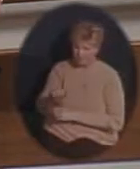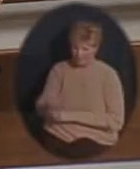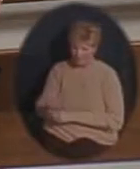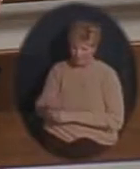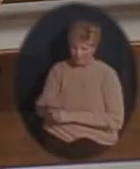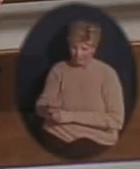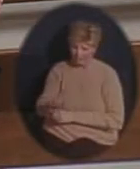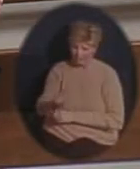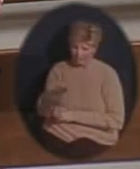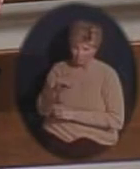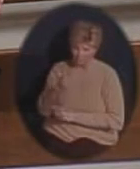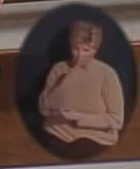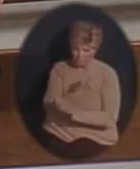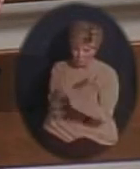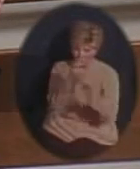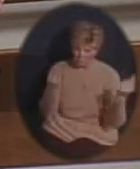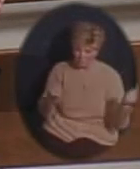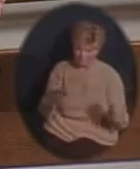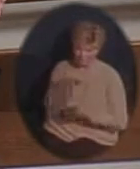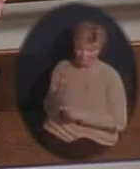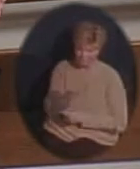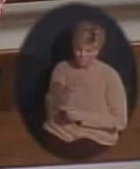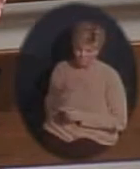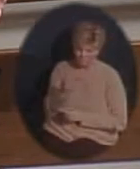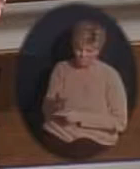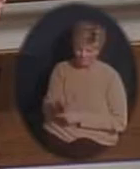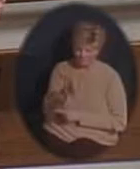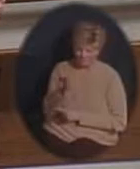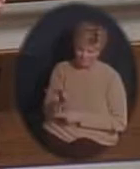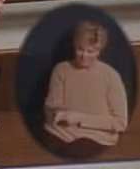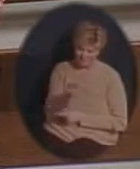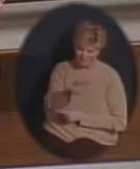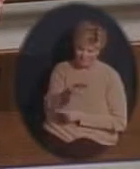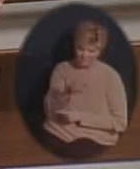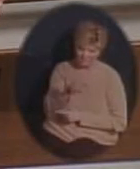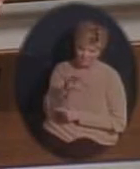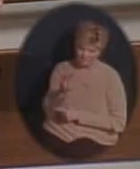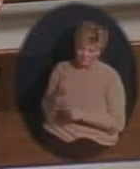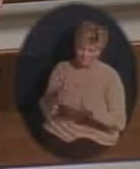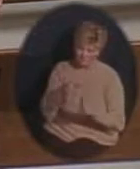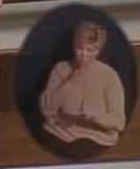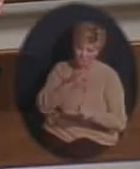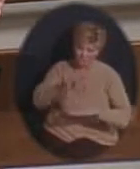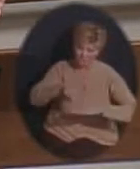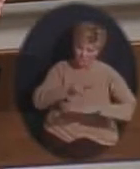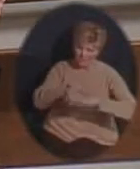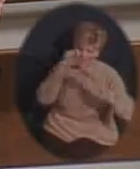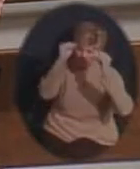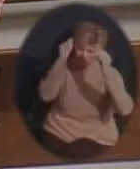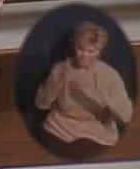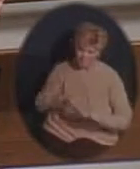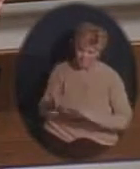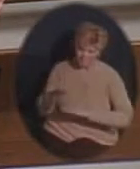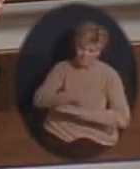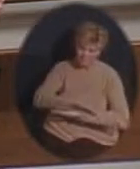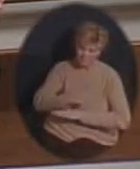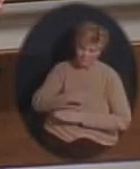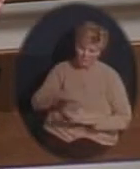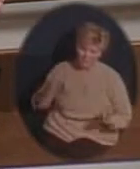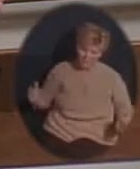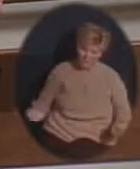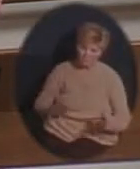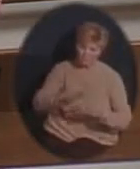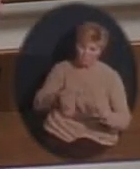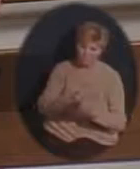do hereby proclaim Tuesday, May 9th, 2006 as National Teacher Day. I urge that we observe this day by taking